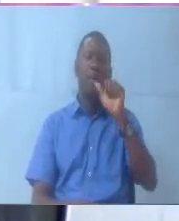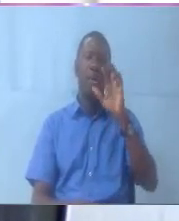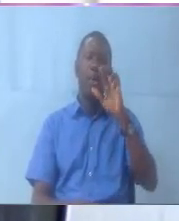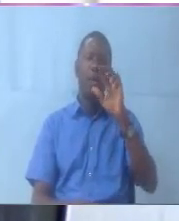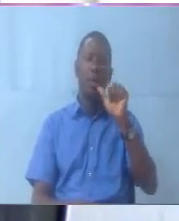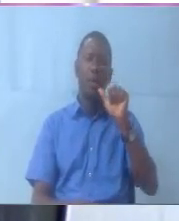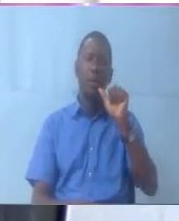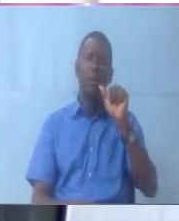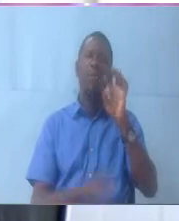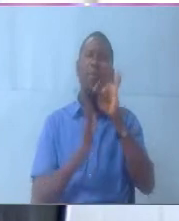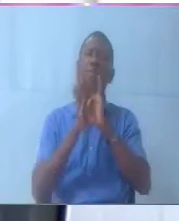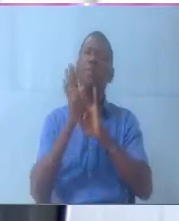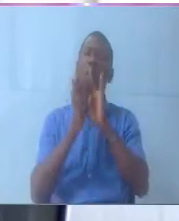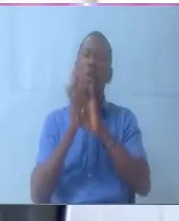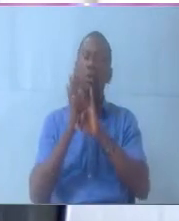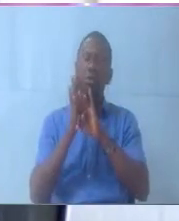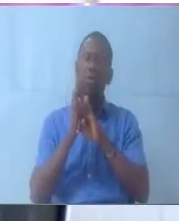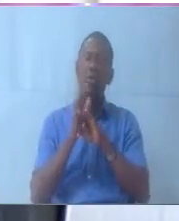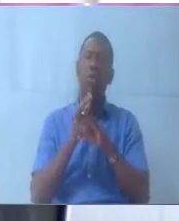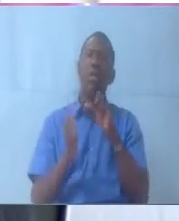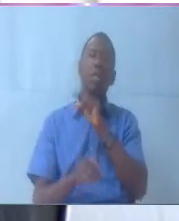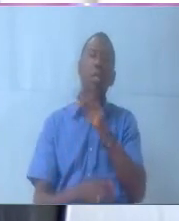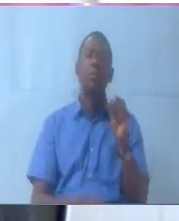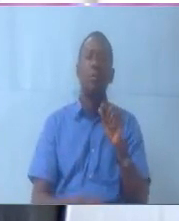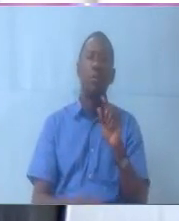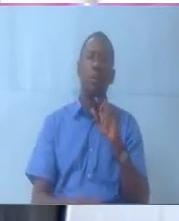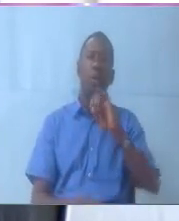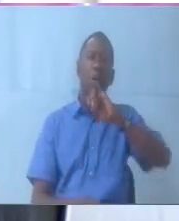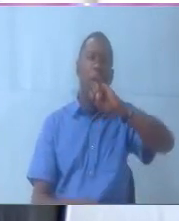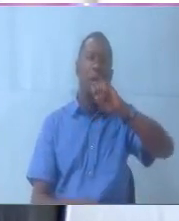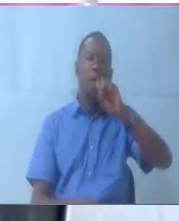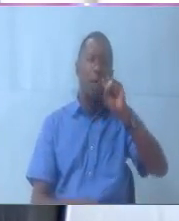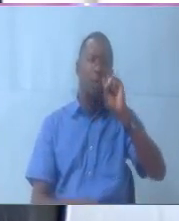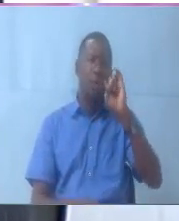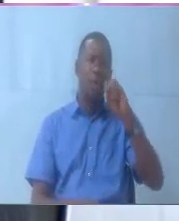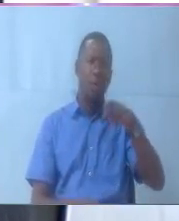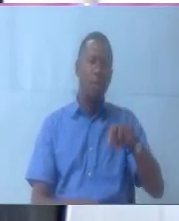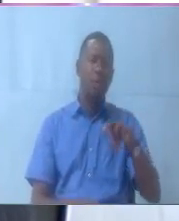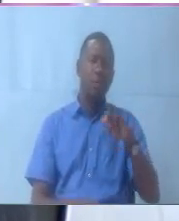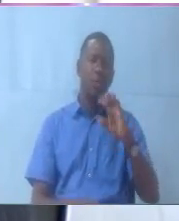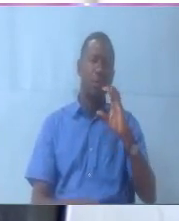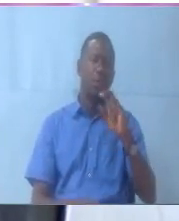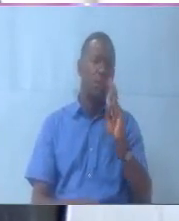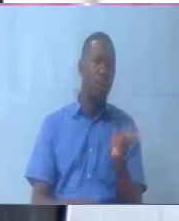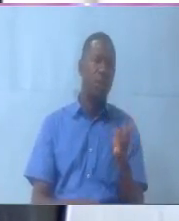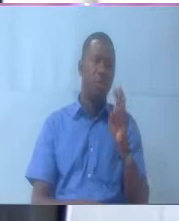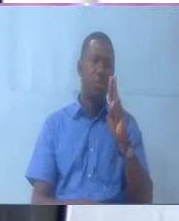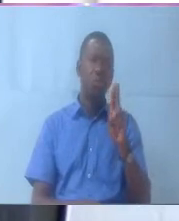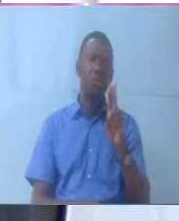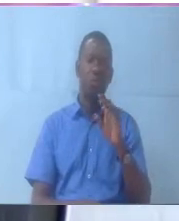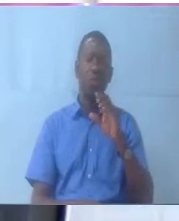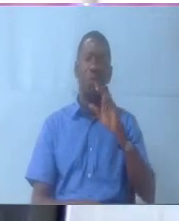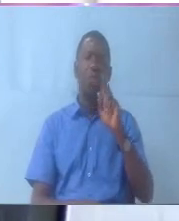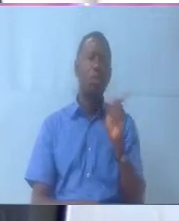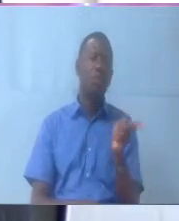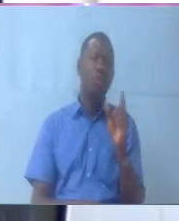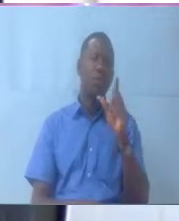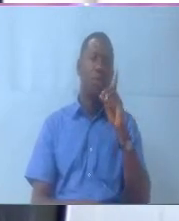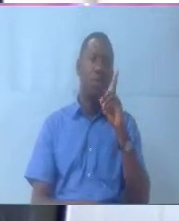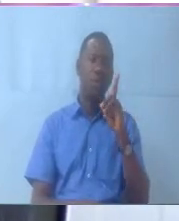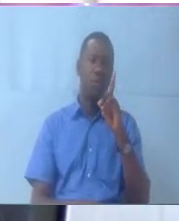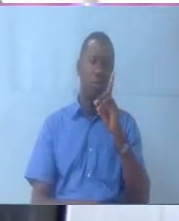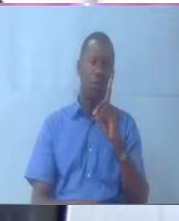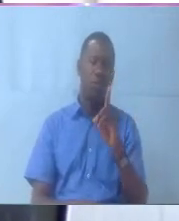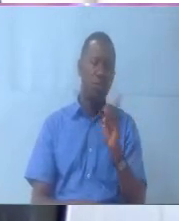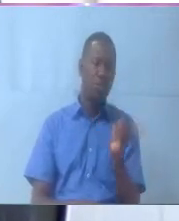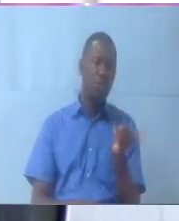case. Kitindir bunda menu ba kitindi kangul yela kito data un. And the defense he was having a defense lawyer, but then